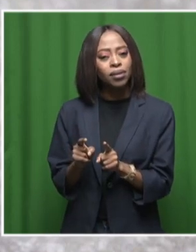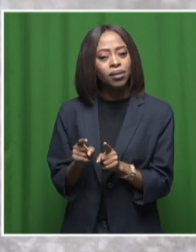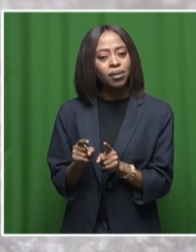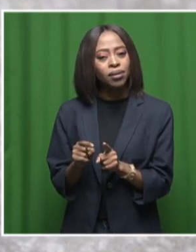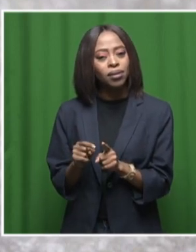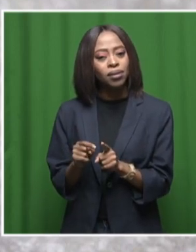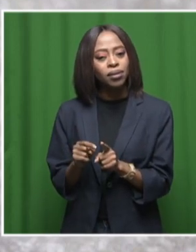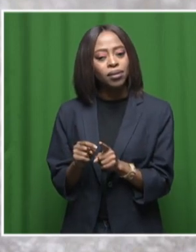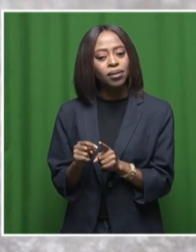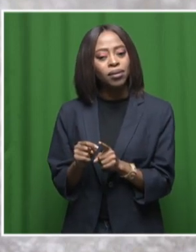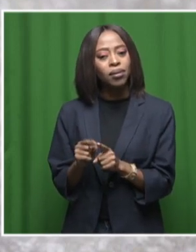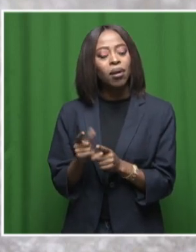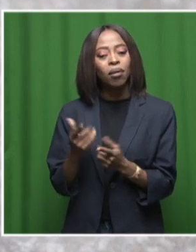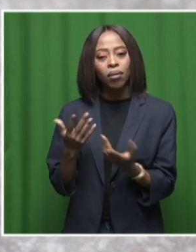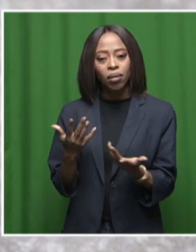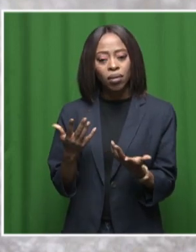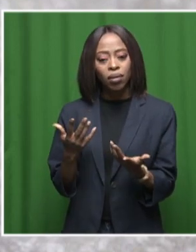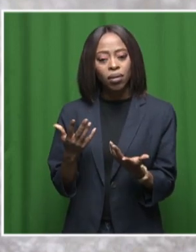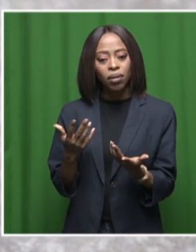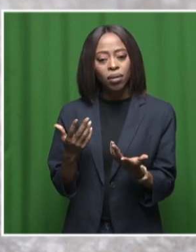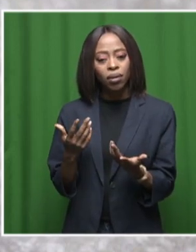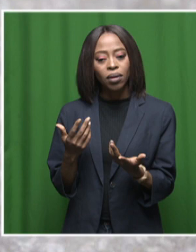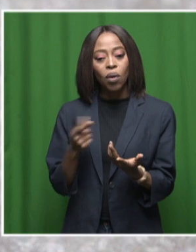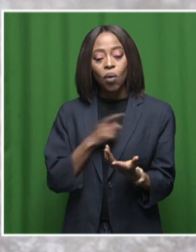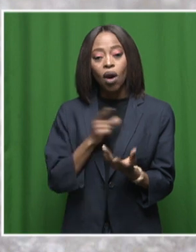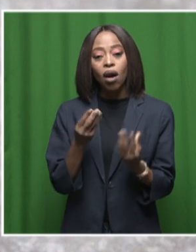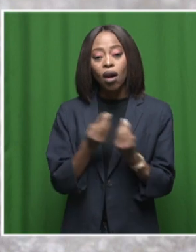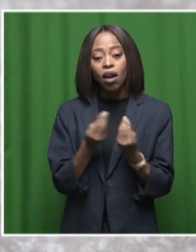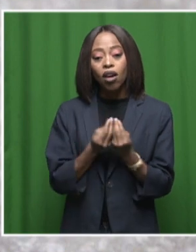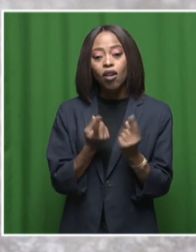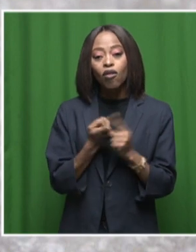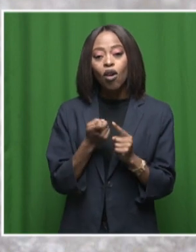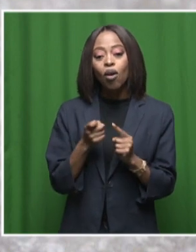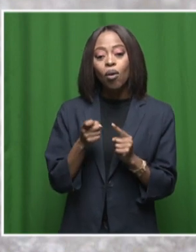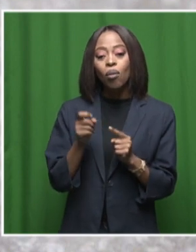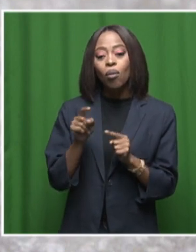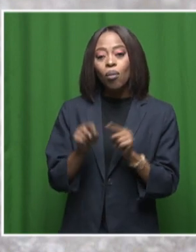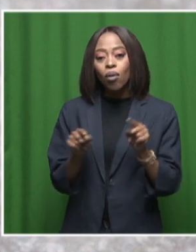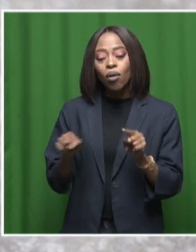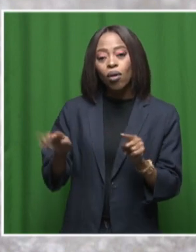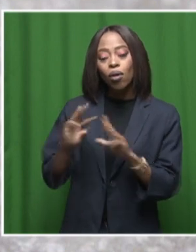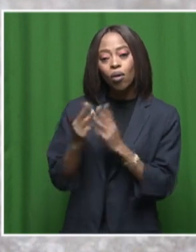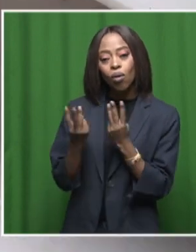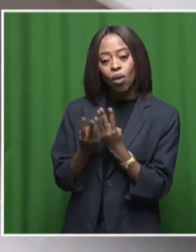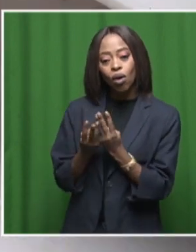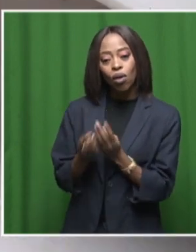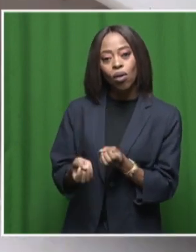again, taken from a little bit everywhere around the world and then put into a